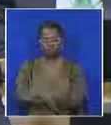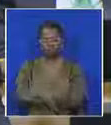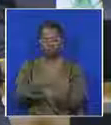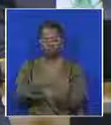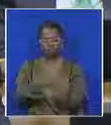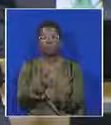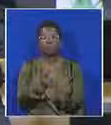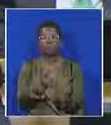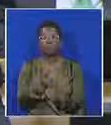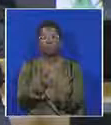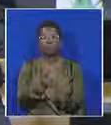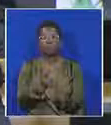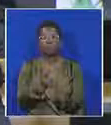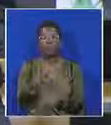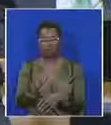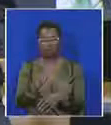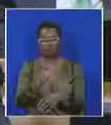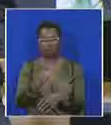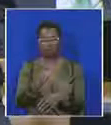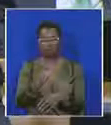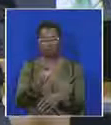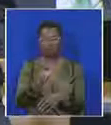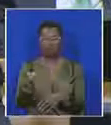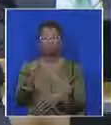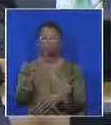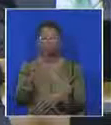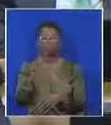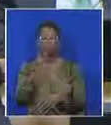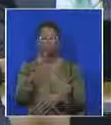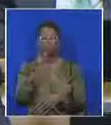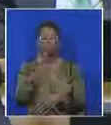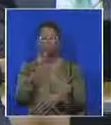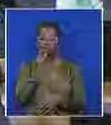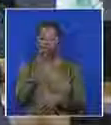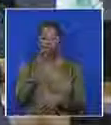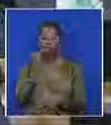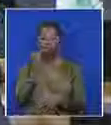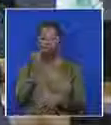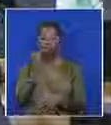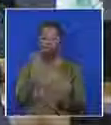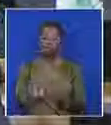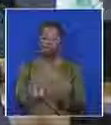Honorable Ollis, I withdraw and I'm sorry to use that reference. Thank but you. What I will say